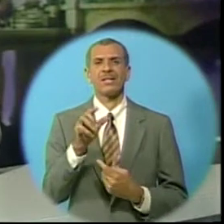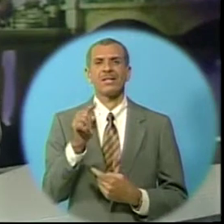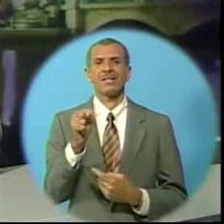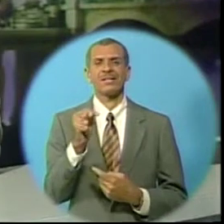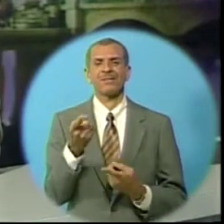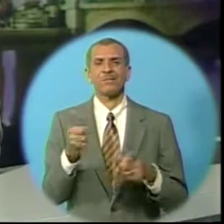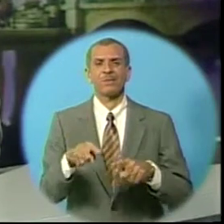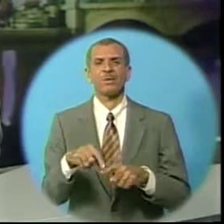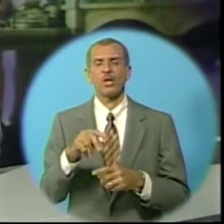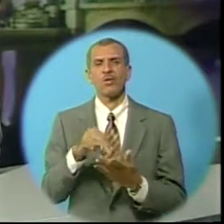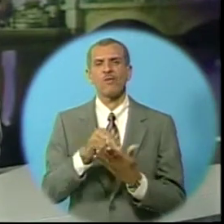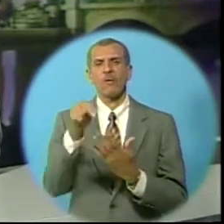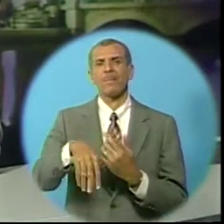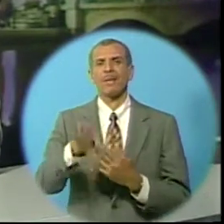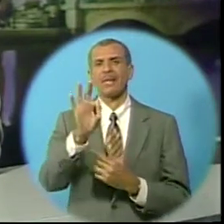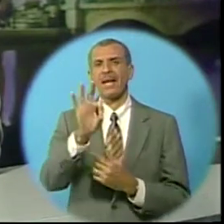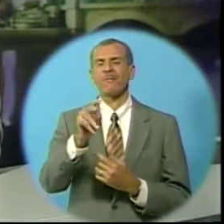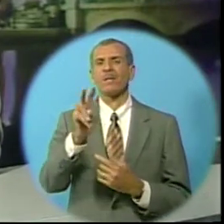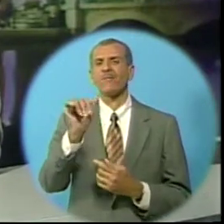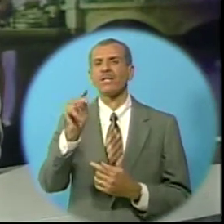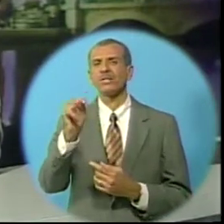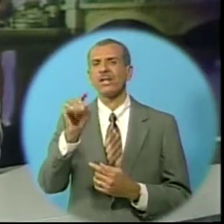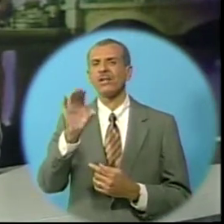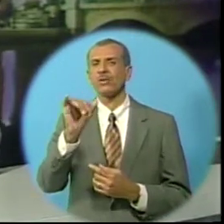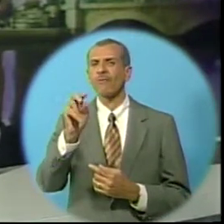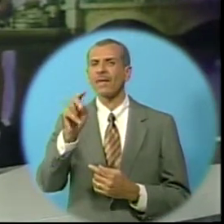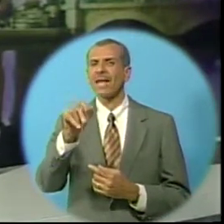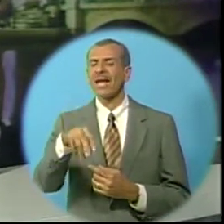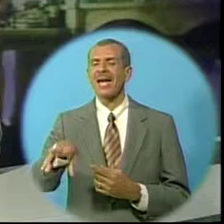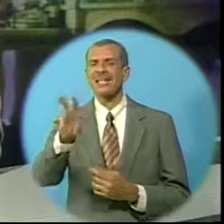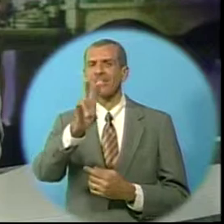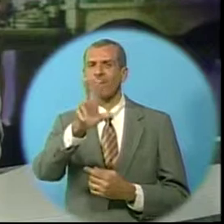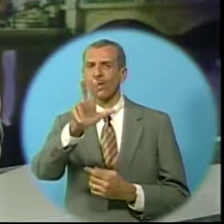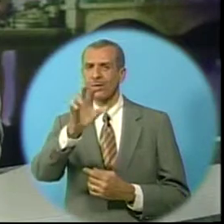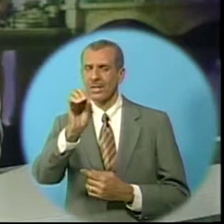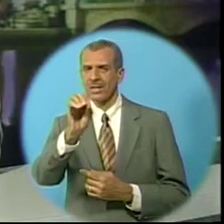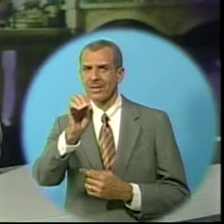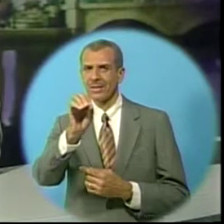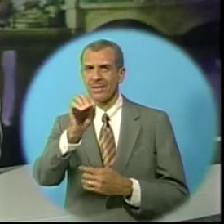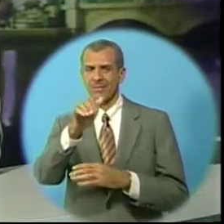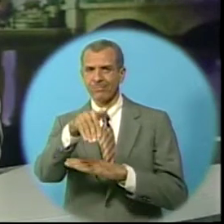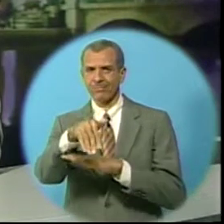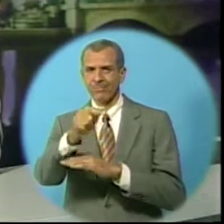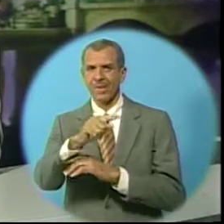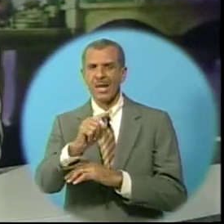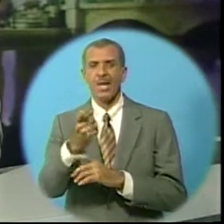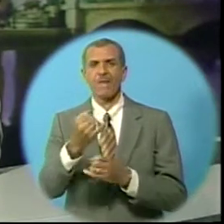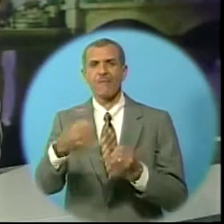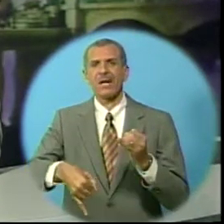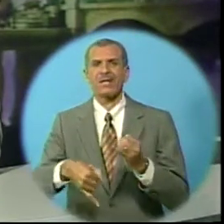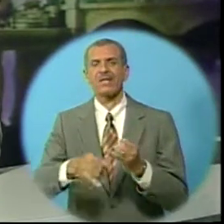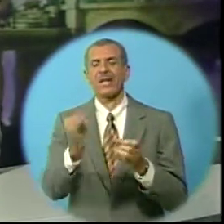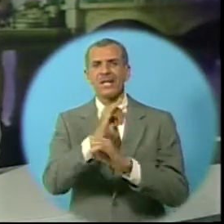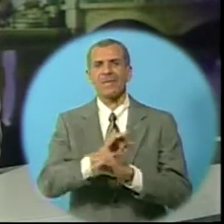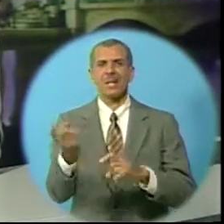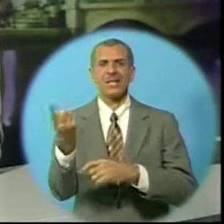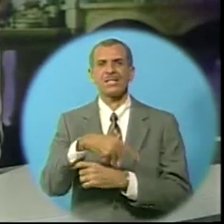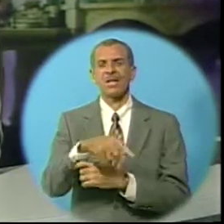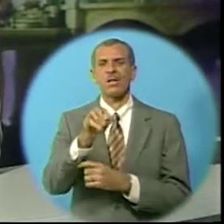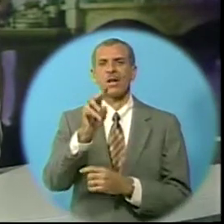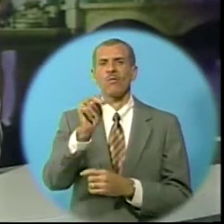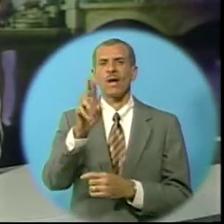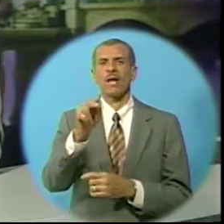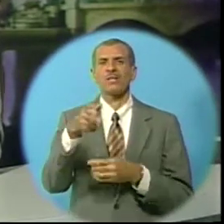serves off on November 9th at the Villages at Coverley at 7:30 p.m. The finals are set for Independence Day at the Ranch on